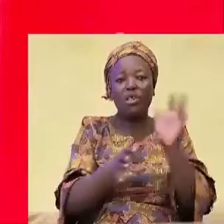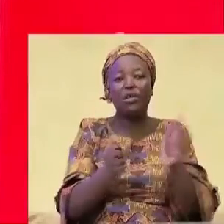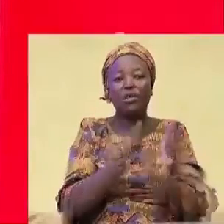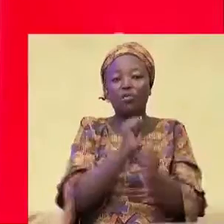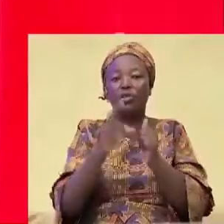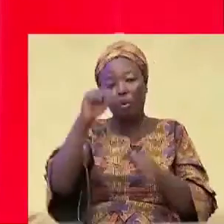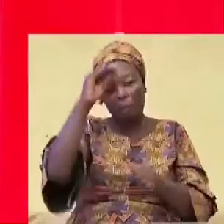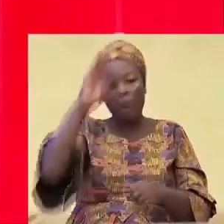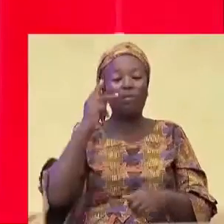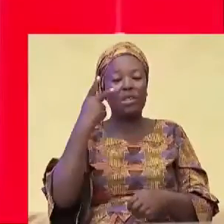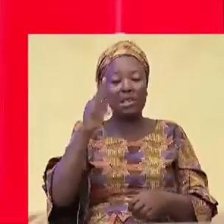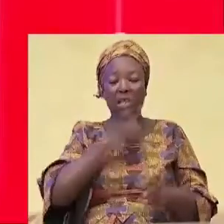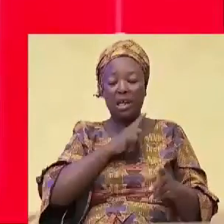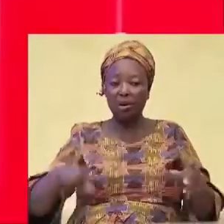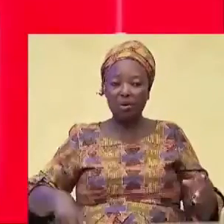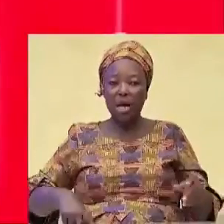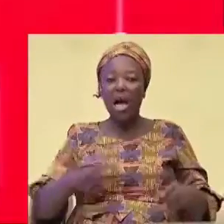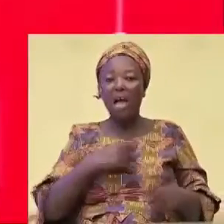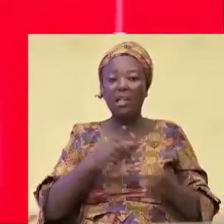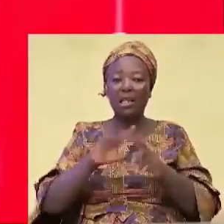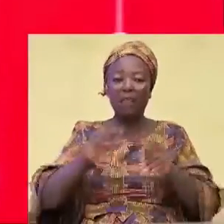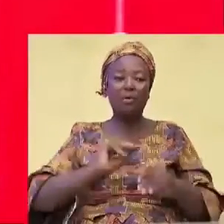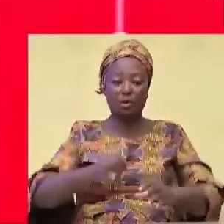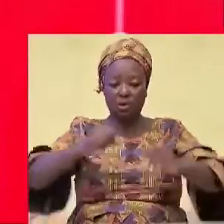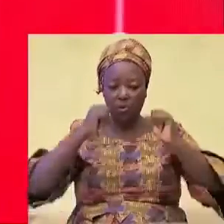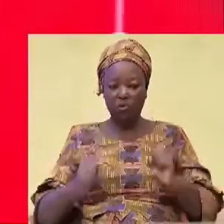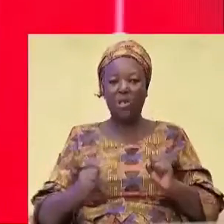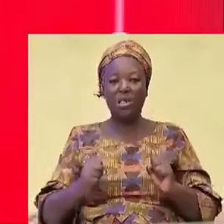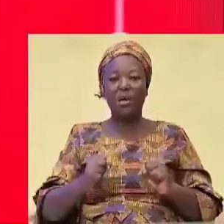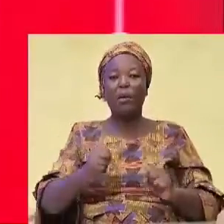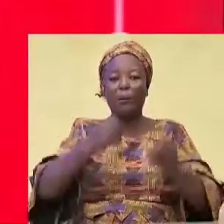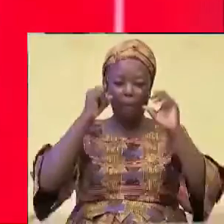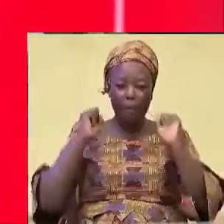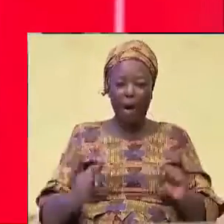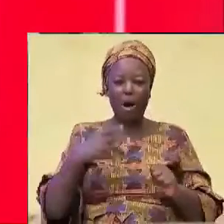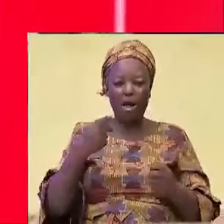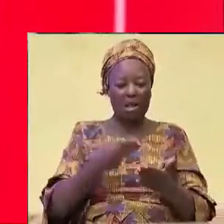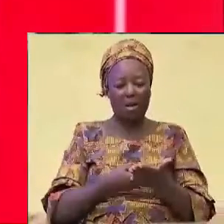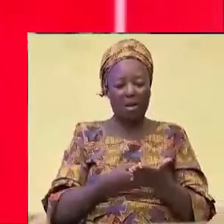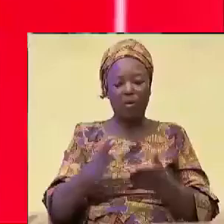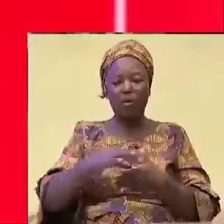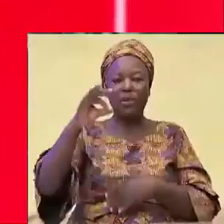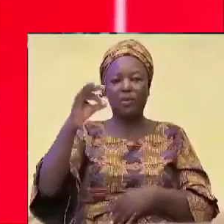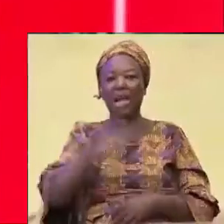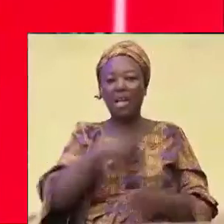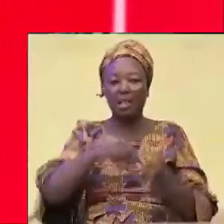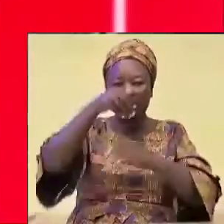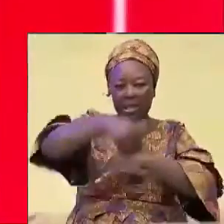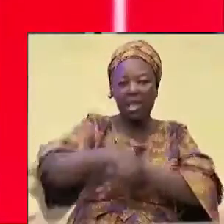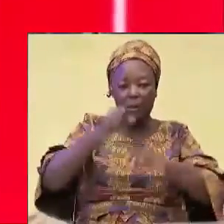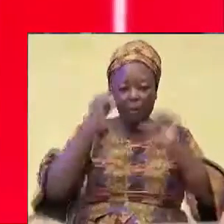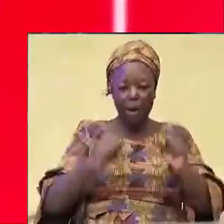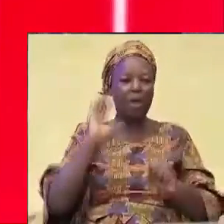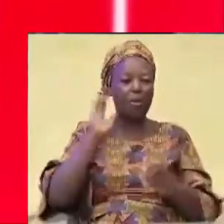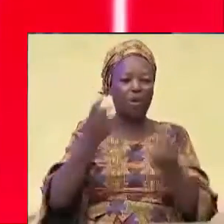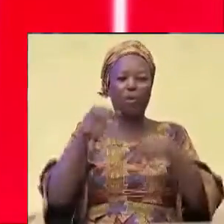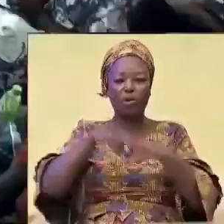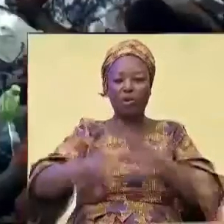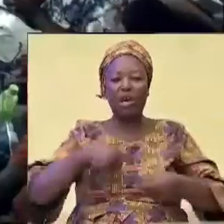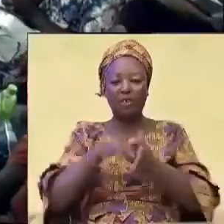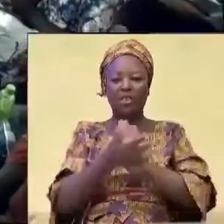us strength, power in the Holy Ghost. And tonight, power will come to your life